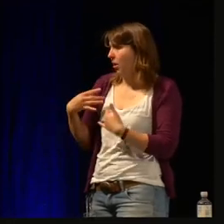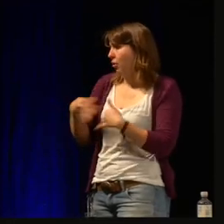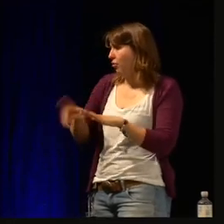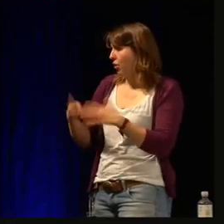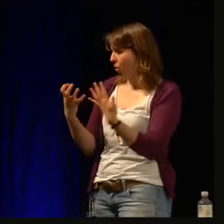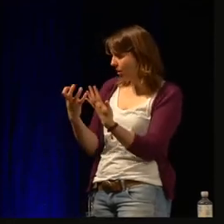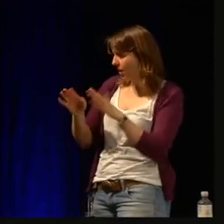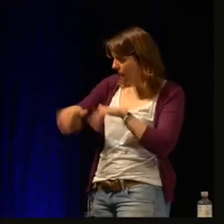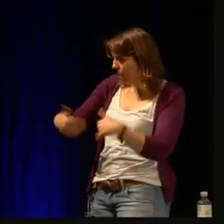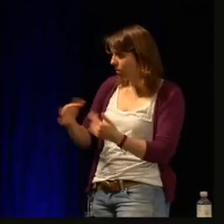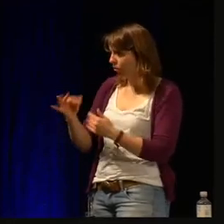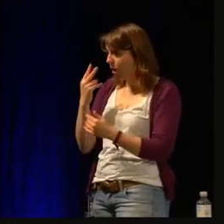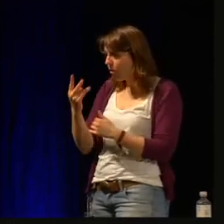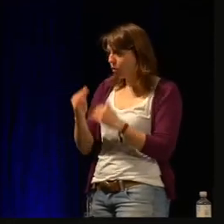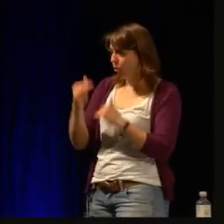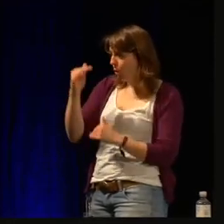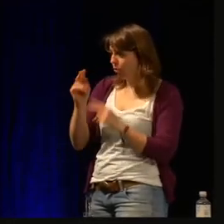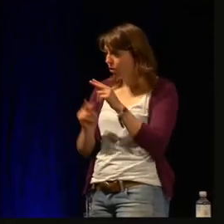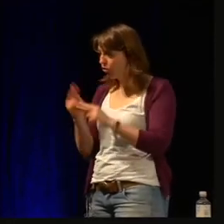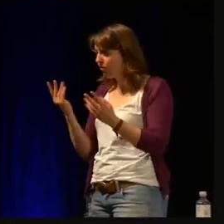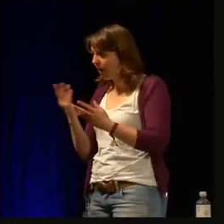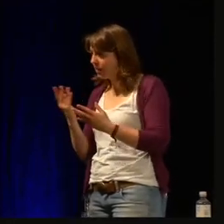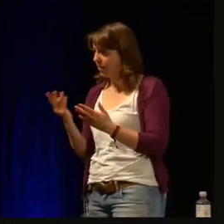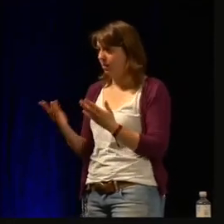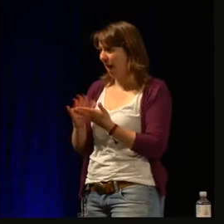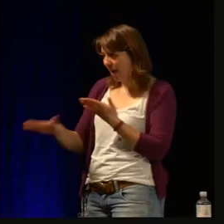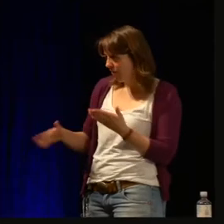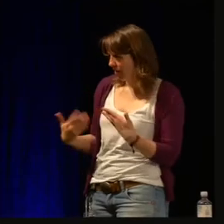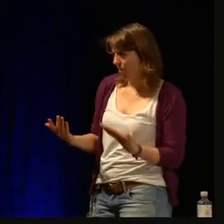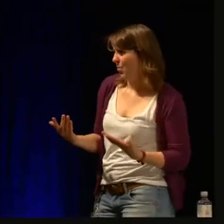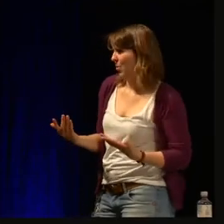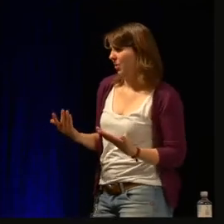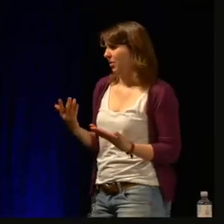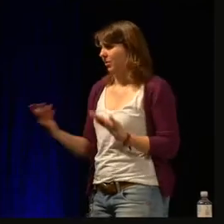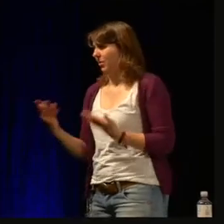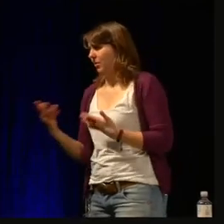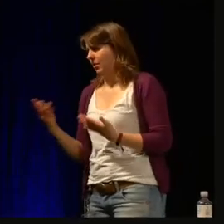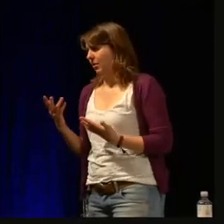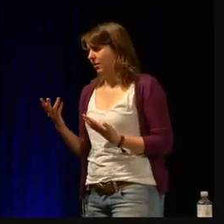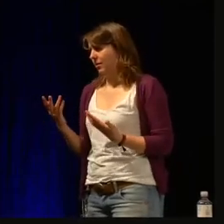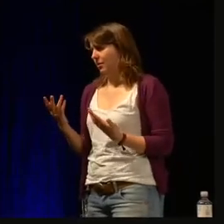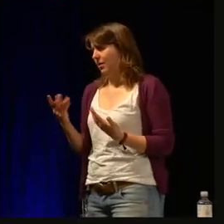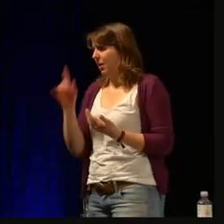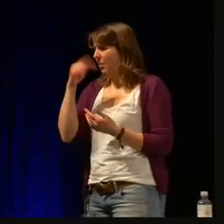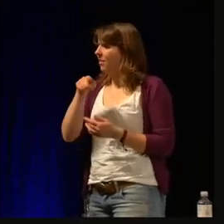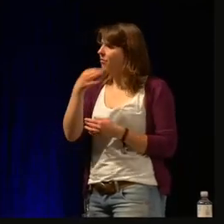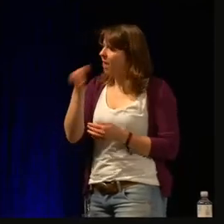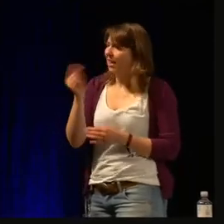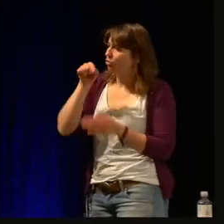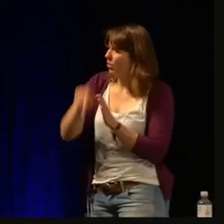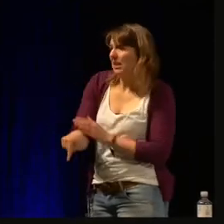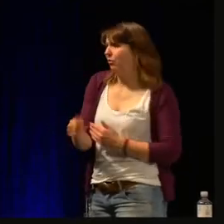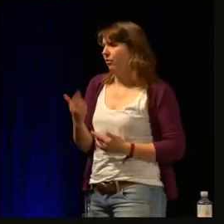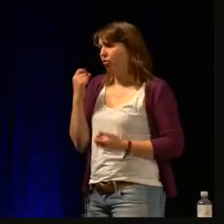goes into, you know, early 90s, early neural networks, Baltimore machines, Hoffman networks, stuff like